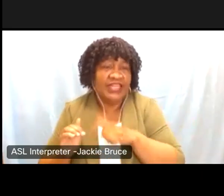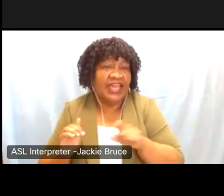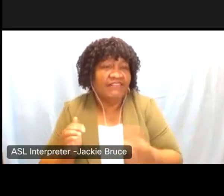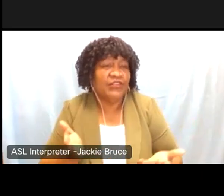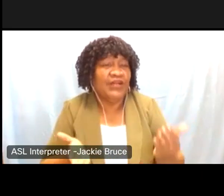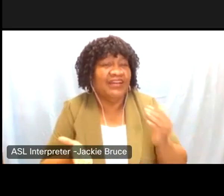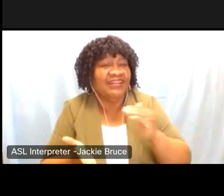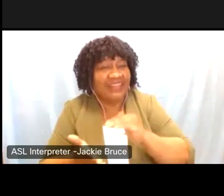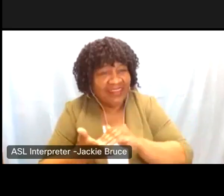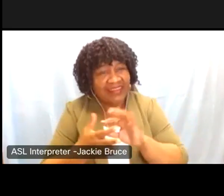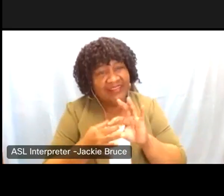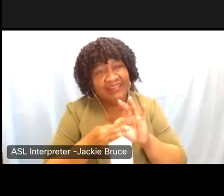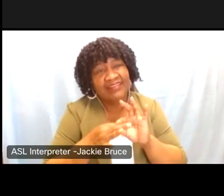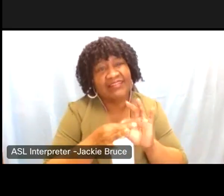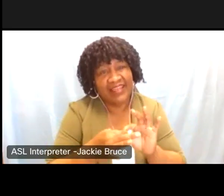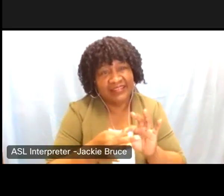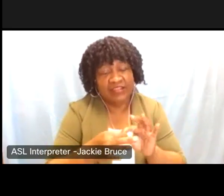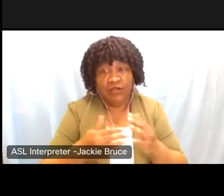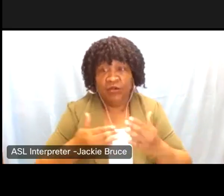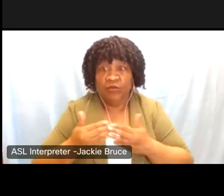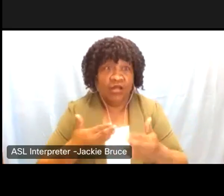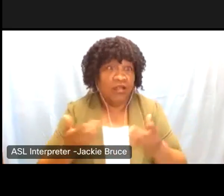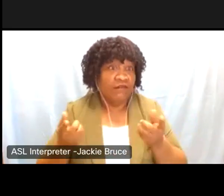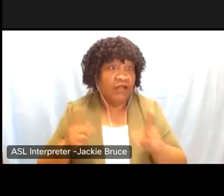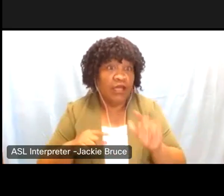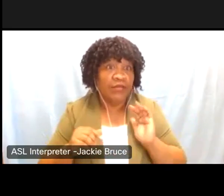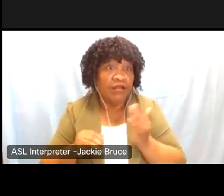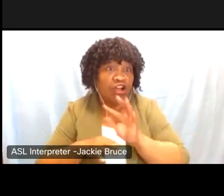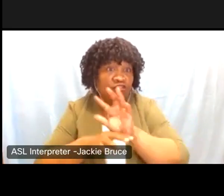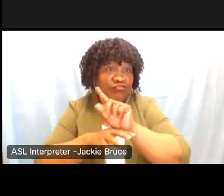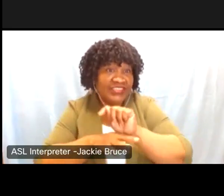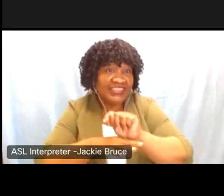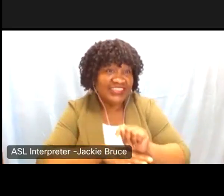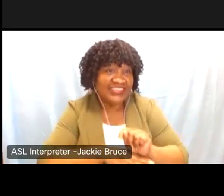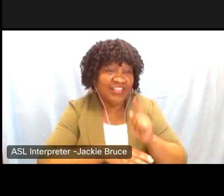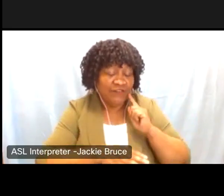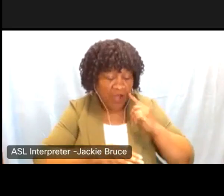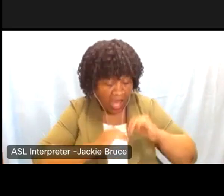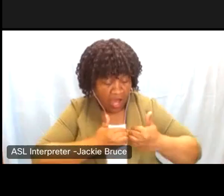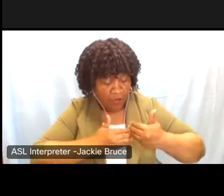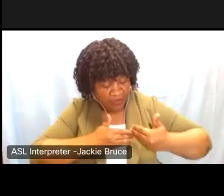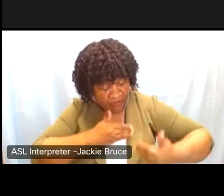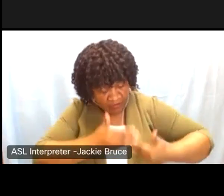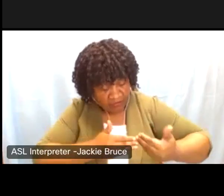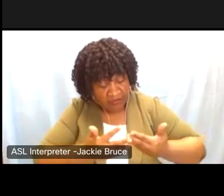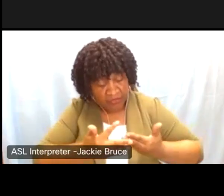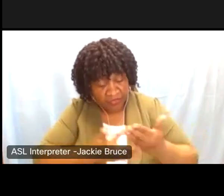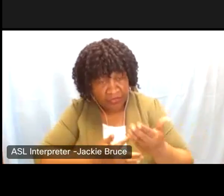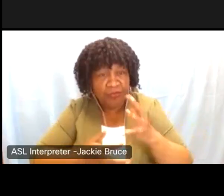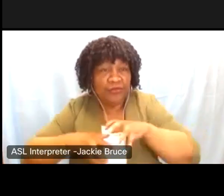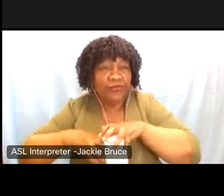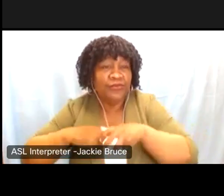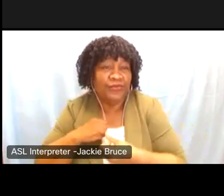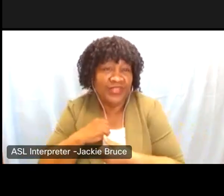reconnect to whatever our traditions are for processing grief. I love the idea